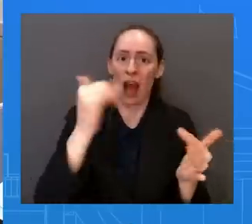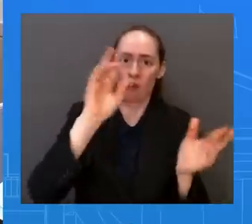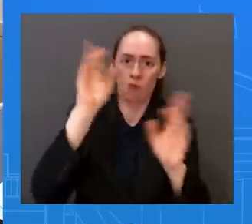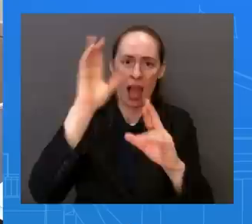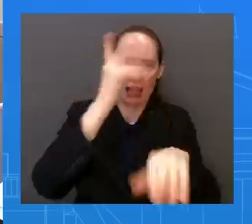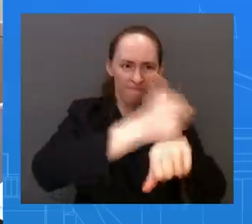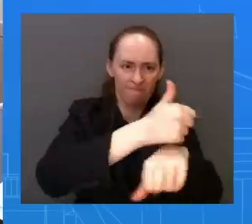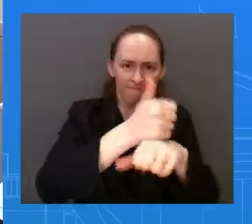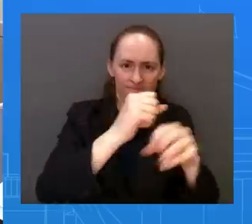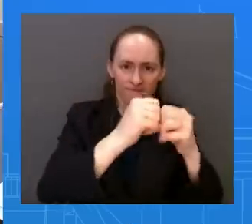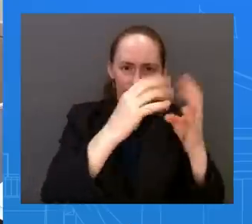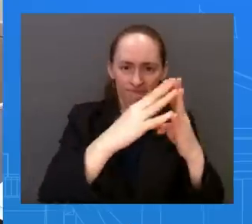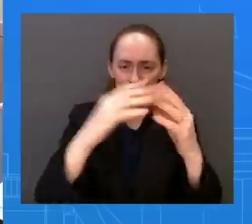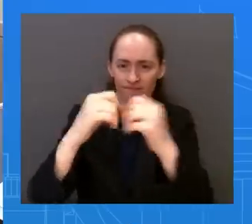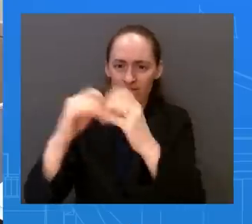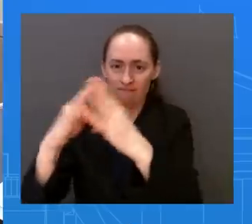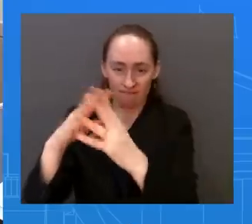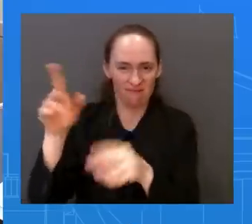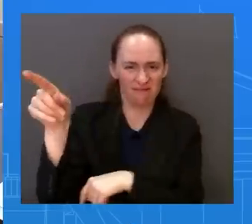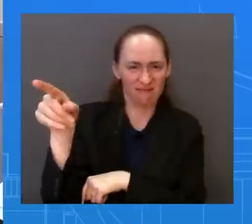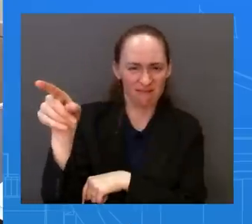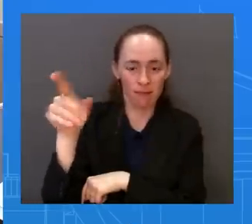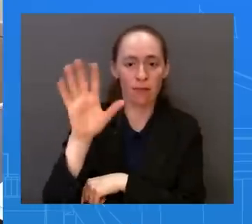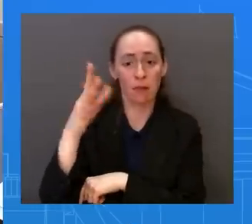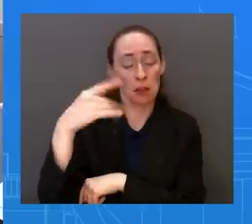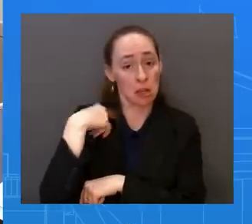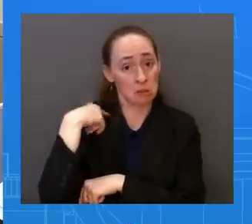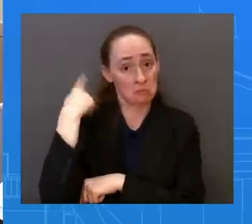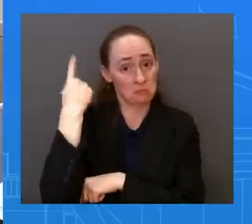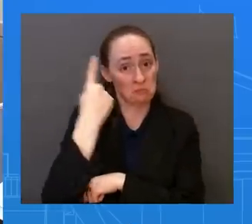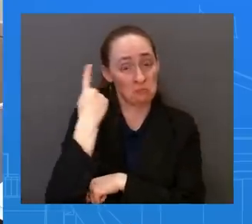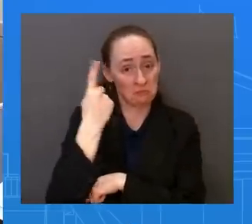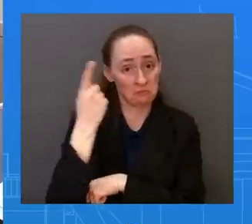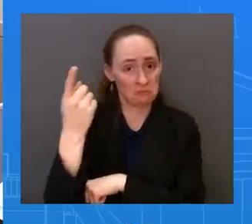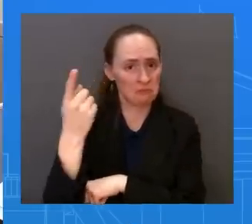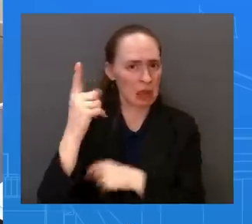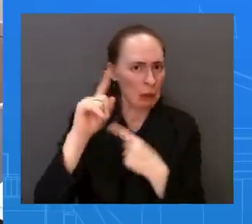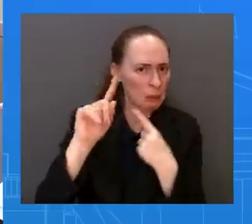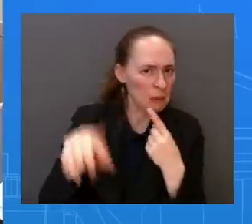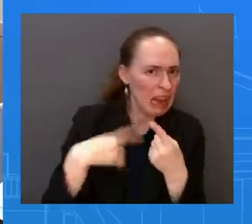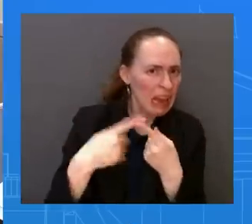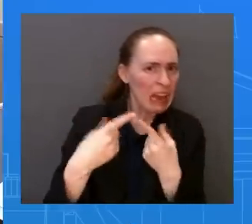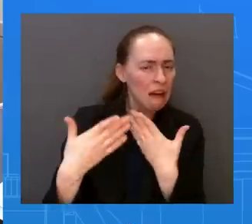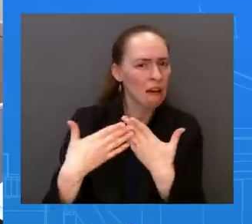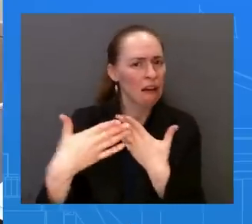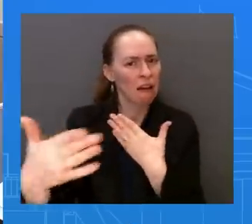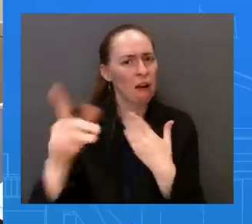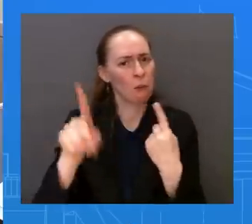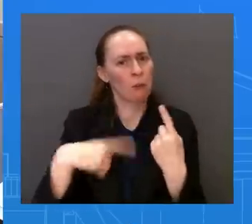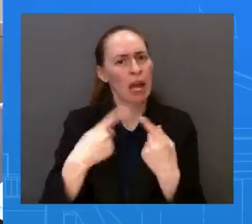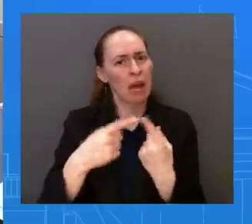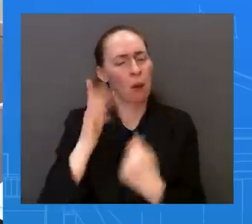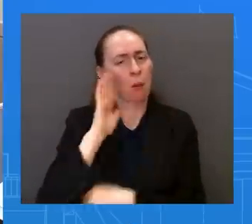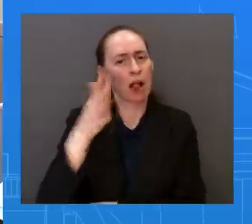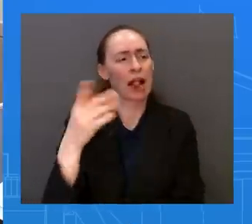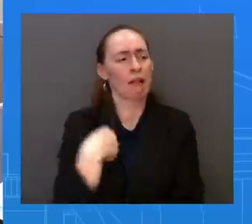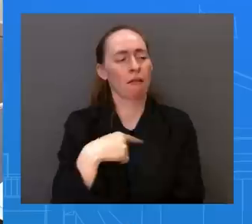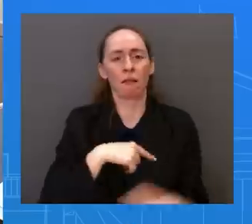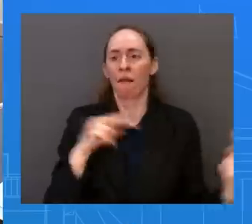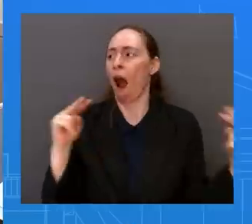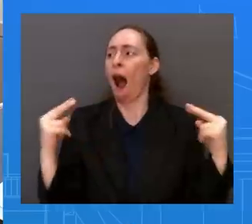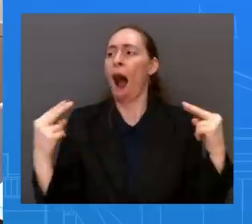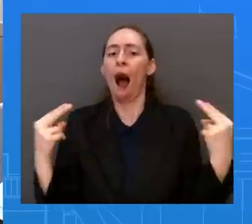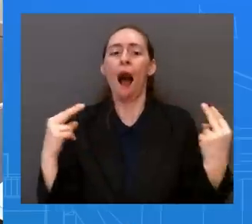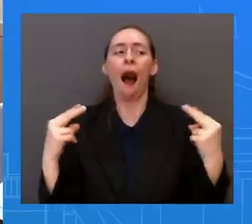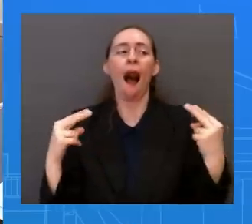for when you think Americans really feel the impact of CHIPS, of, you know, IRA, of